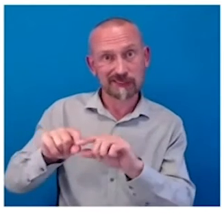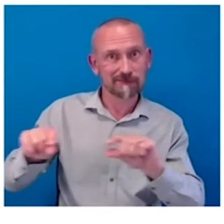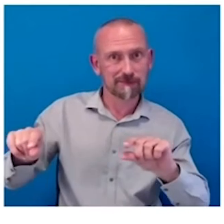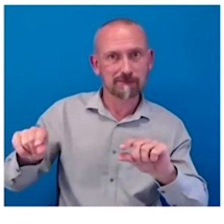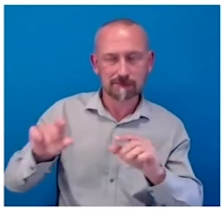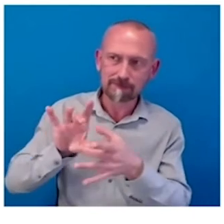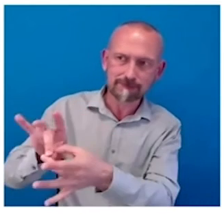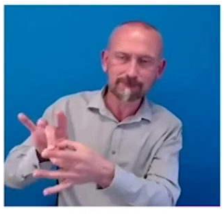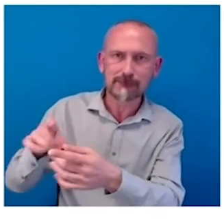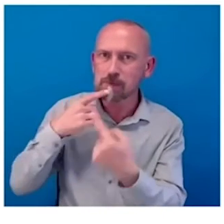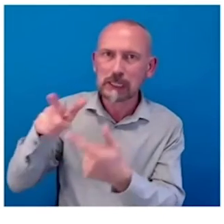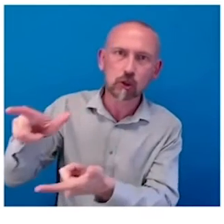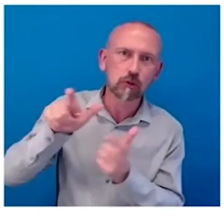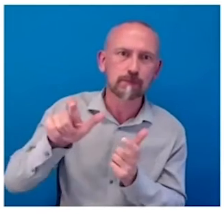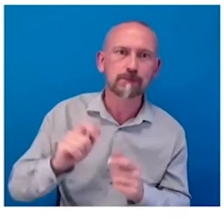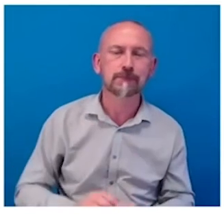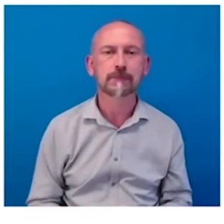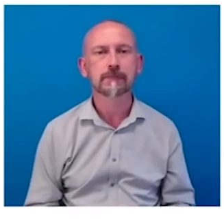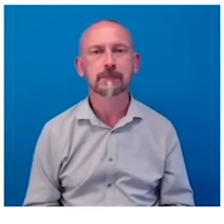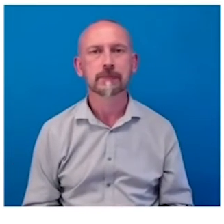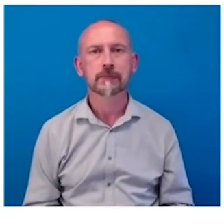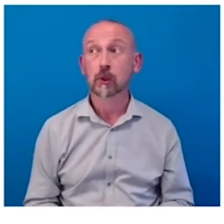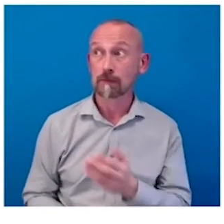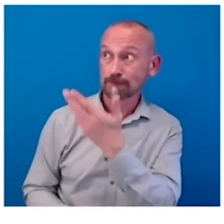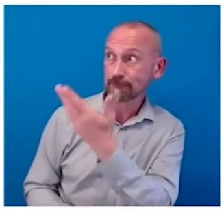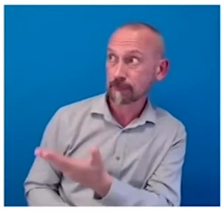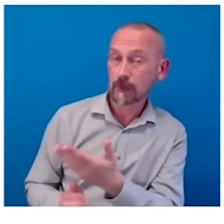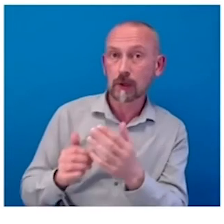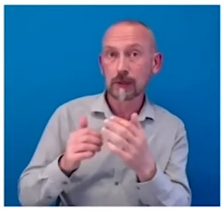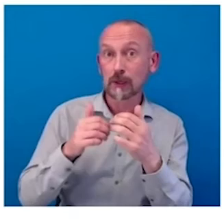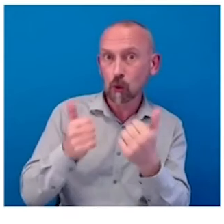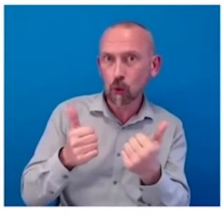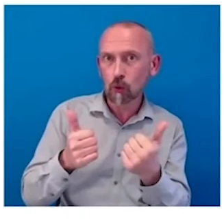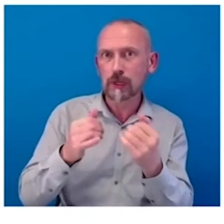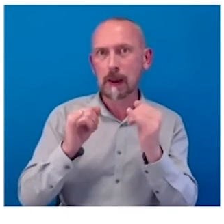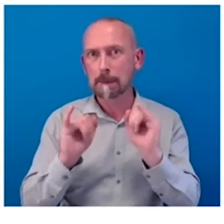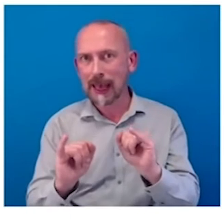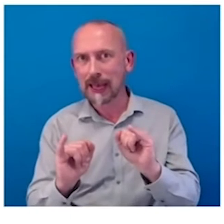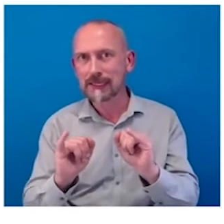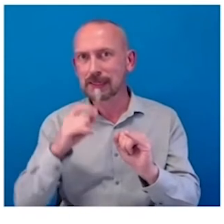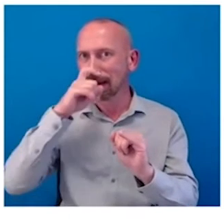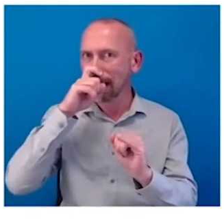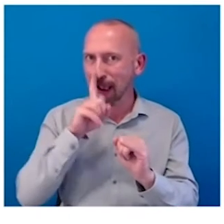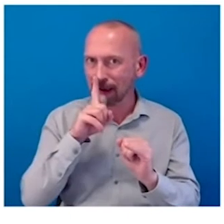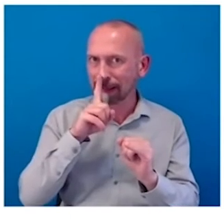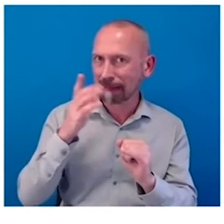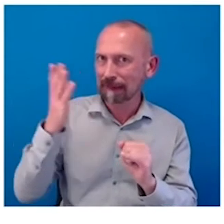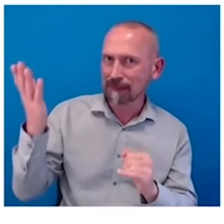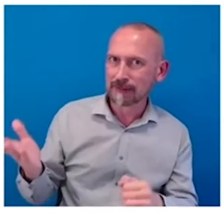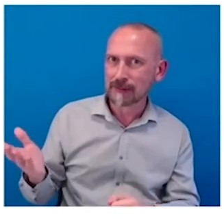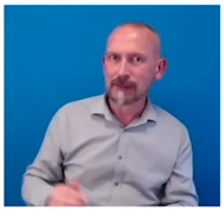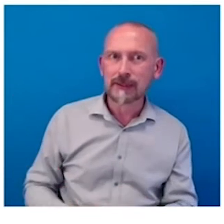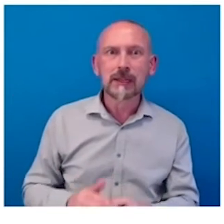So here's some good examples of good, bad, and ugly link text that I'm sure you've all come across. Read more is bad